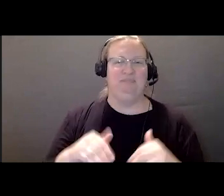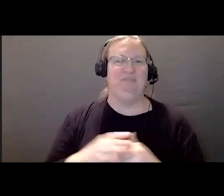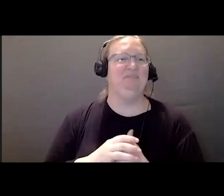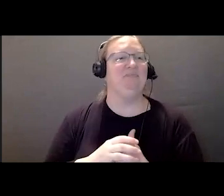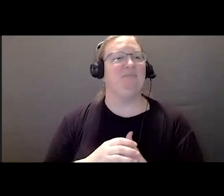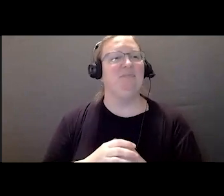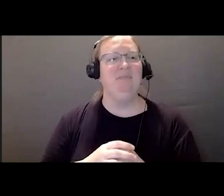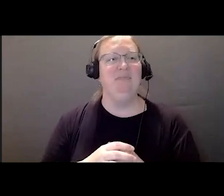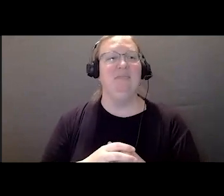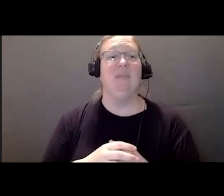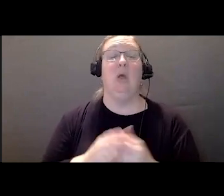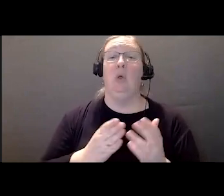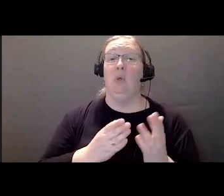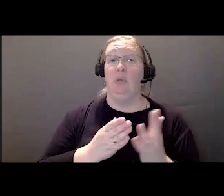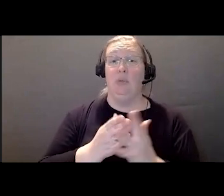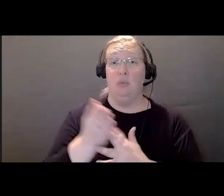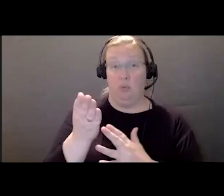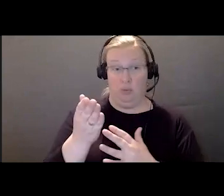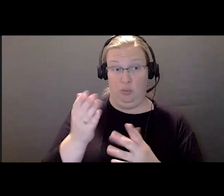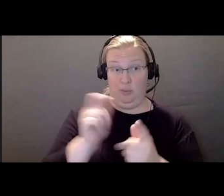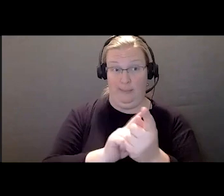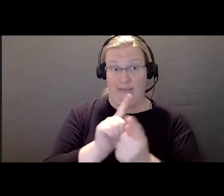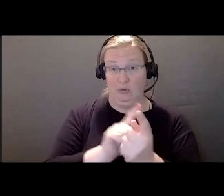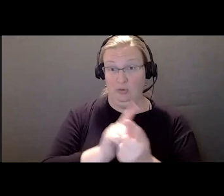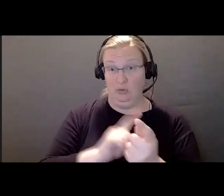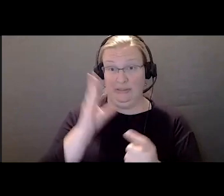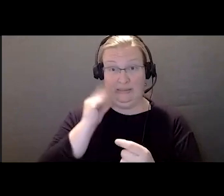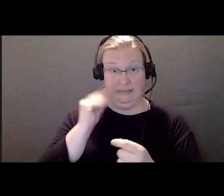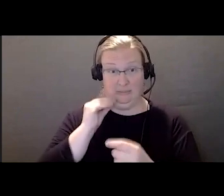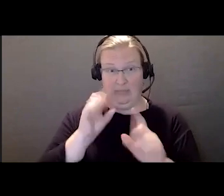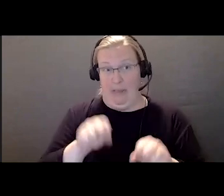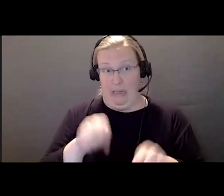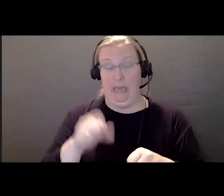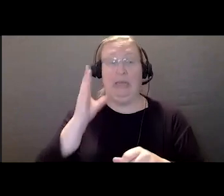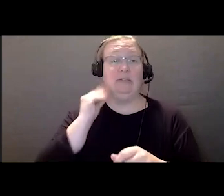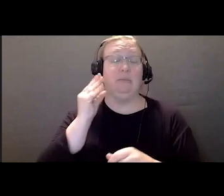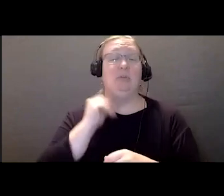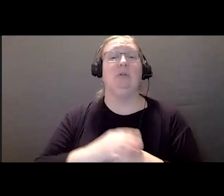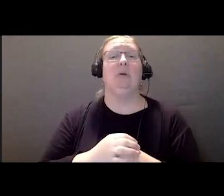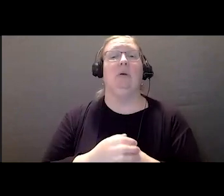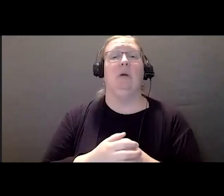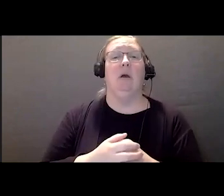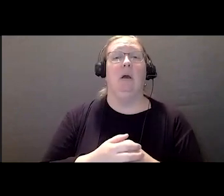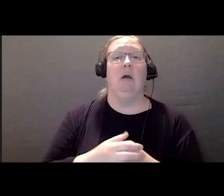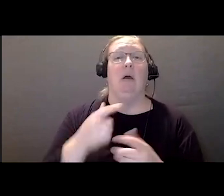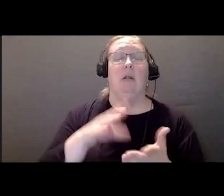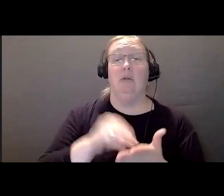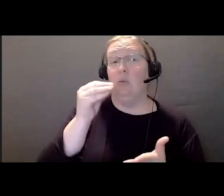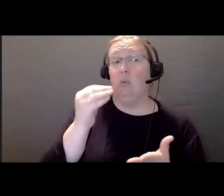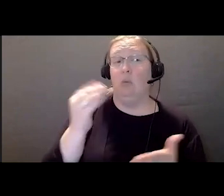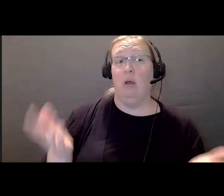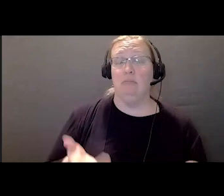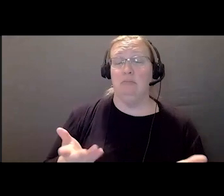Through mentorability, I learned it. Well, first off, it confirmed my desire to work in